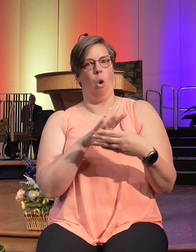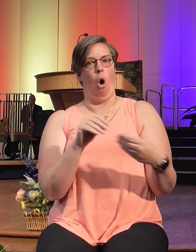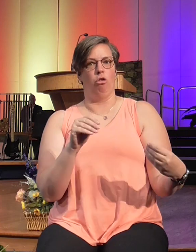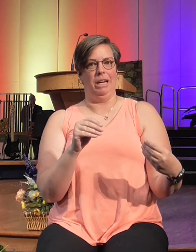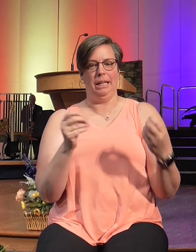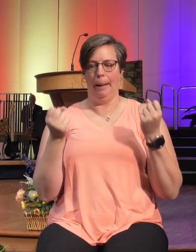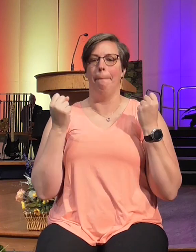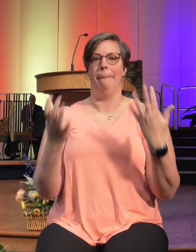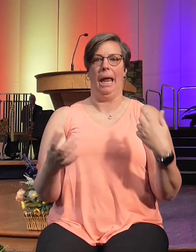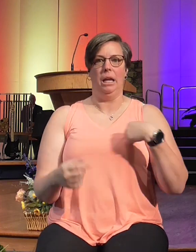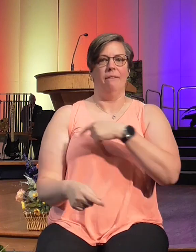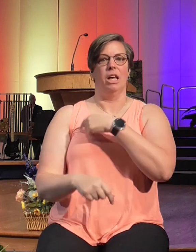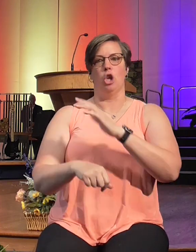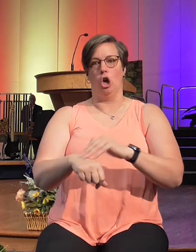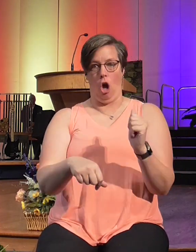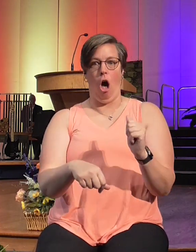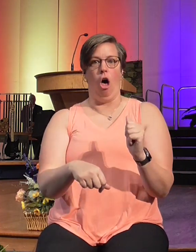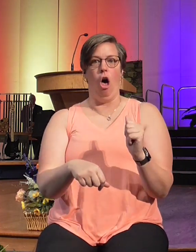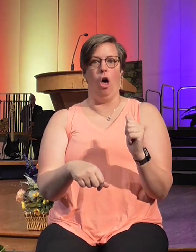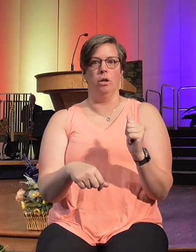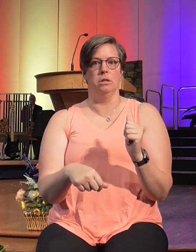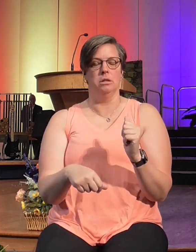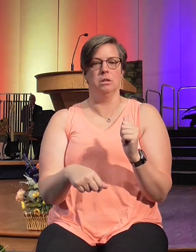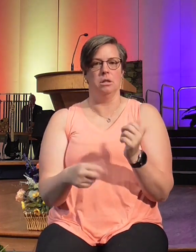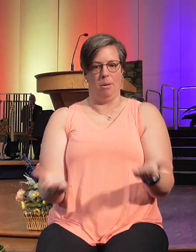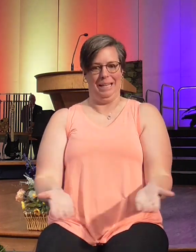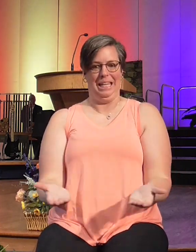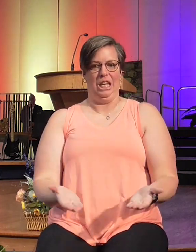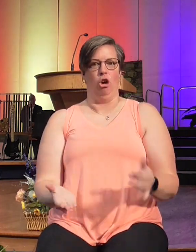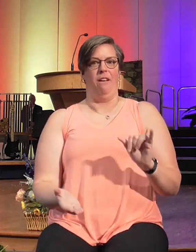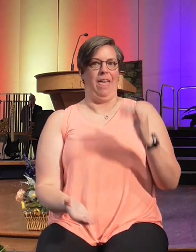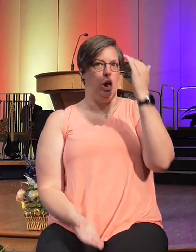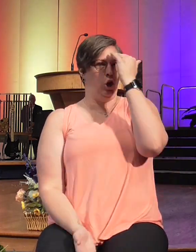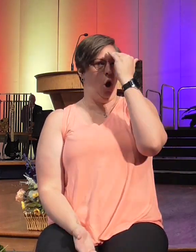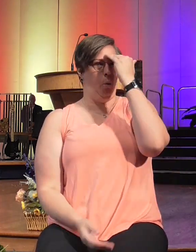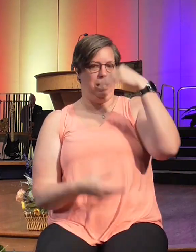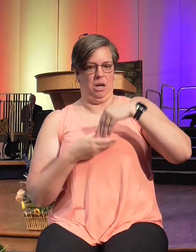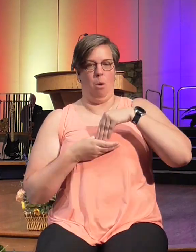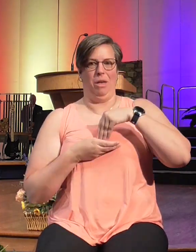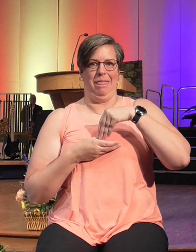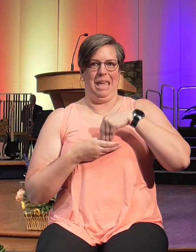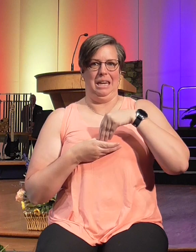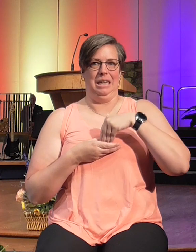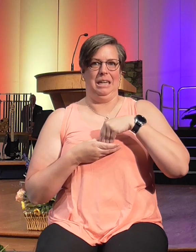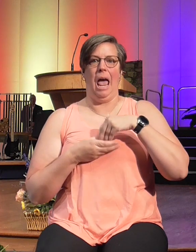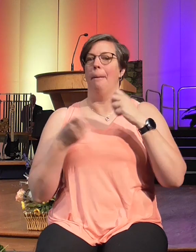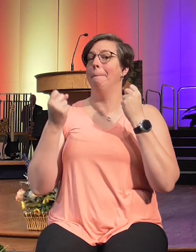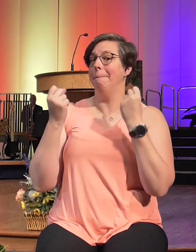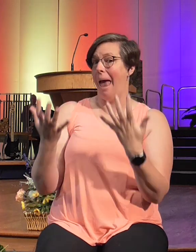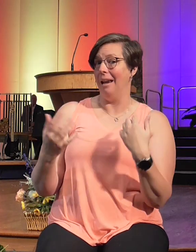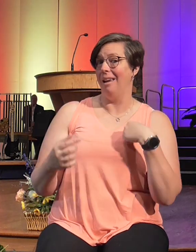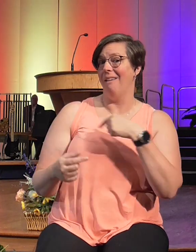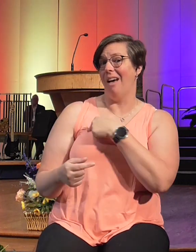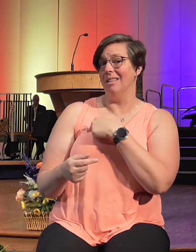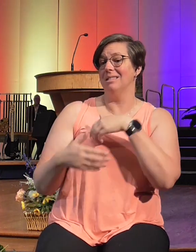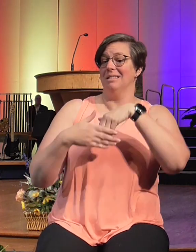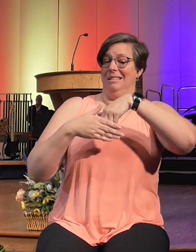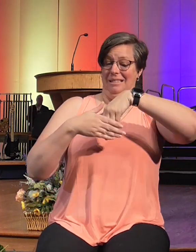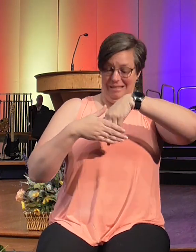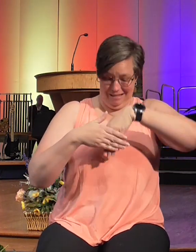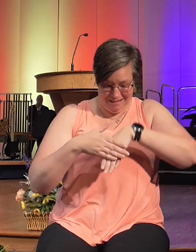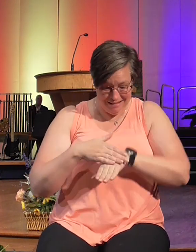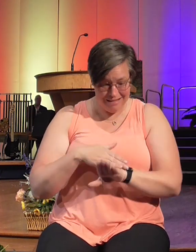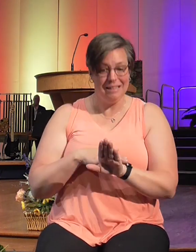to be here out of that resonance of some knowing within us. And then many of us come into this place and